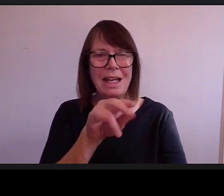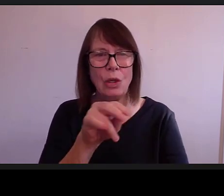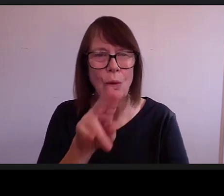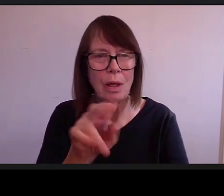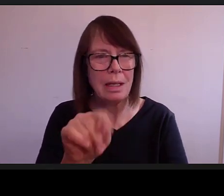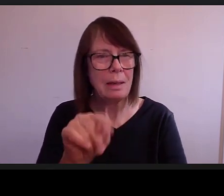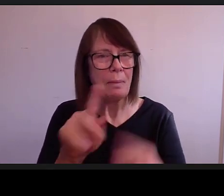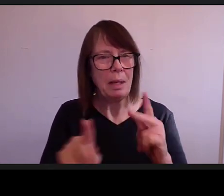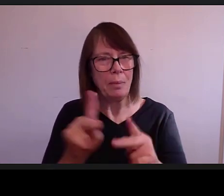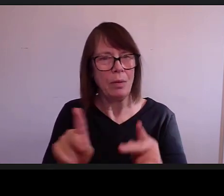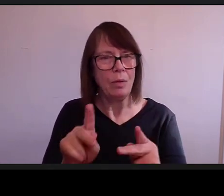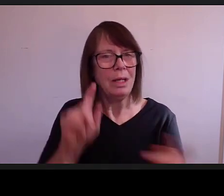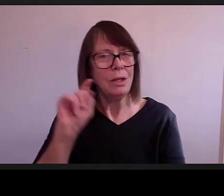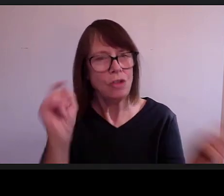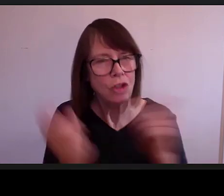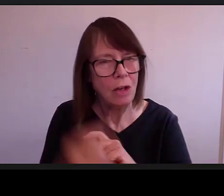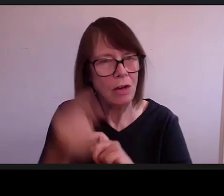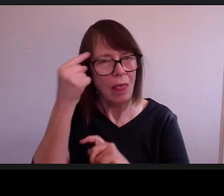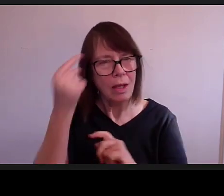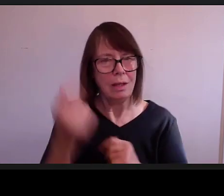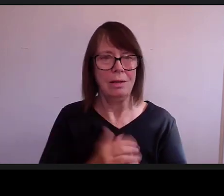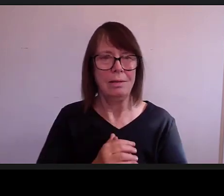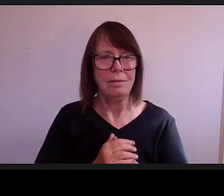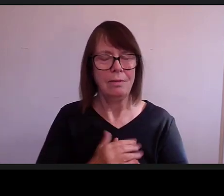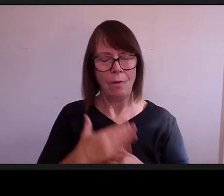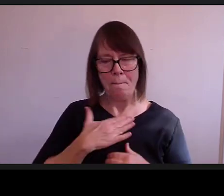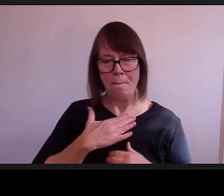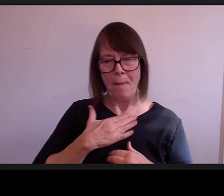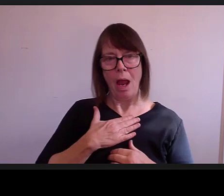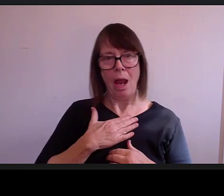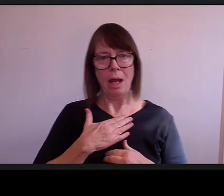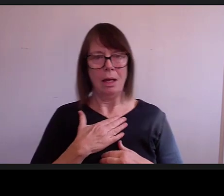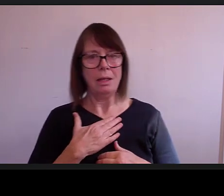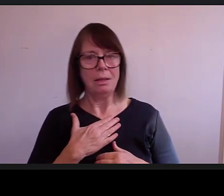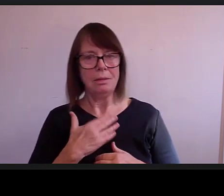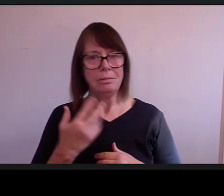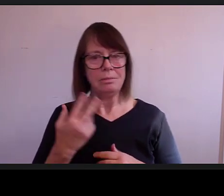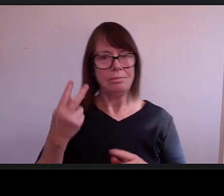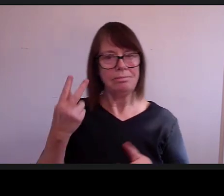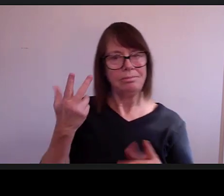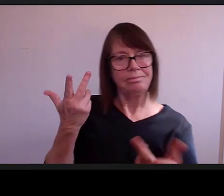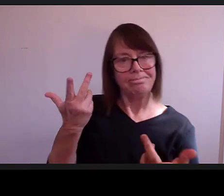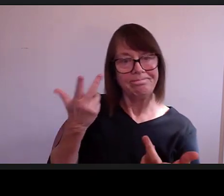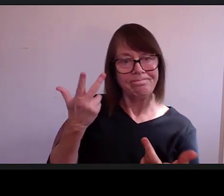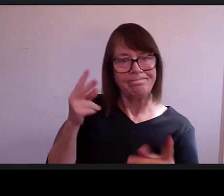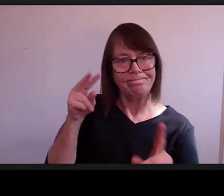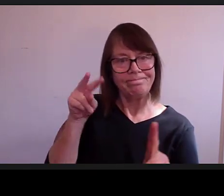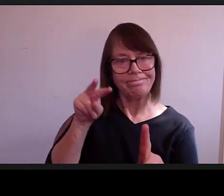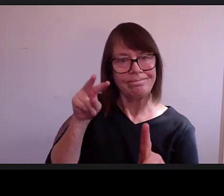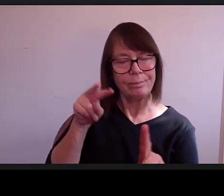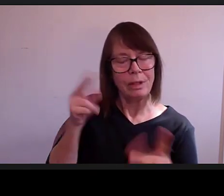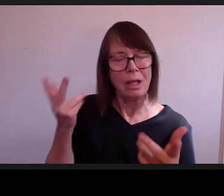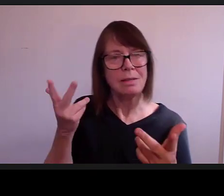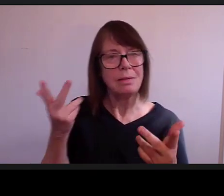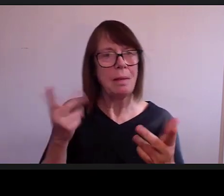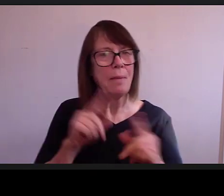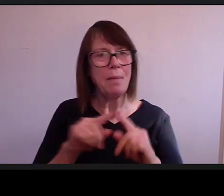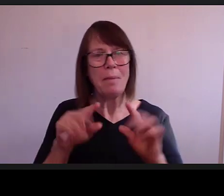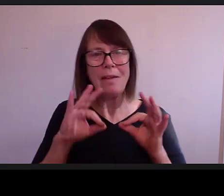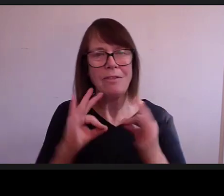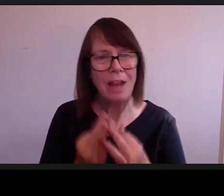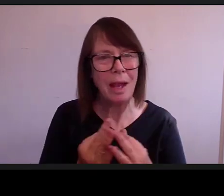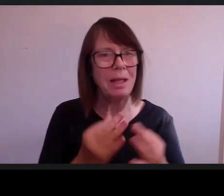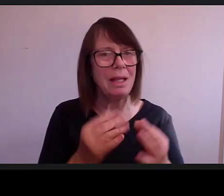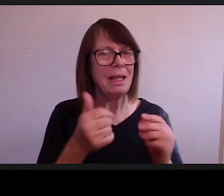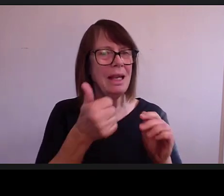from my context, but each individual, family, and community context is unique, and